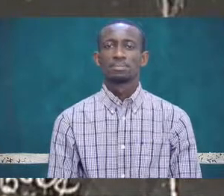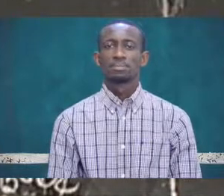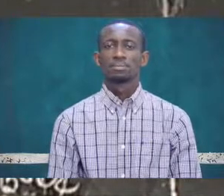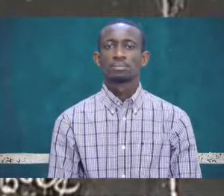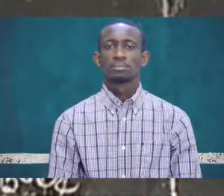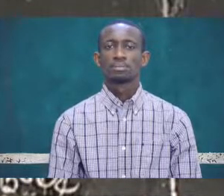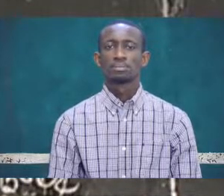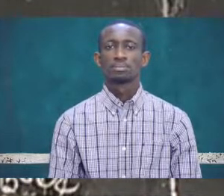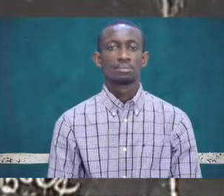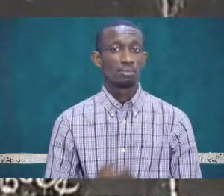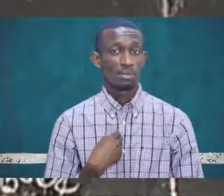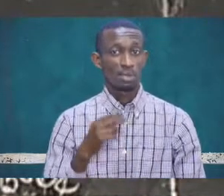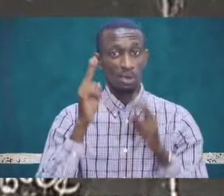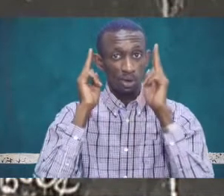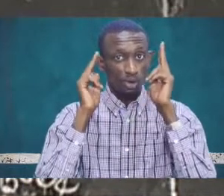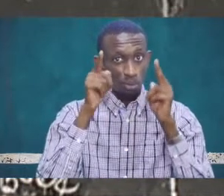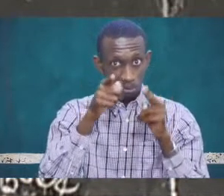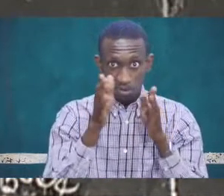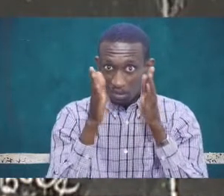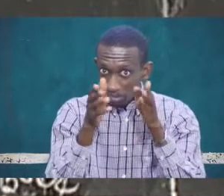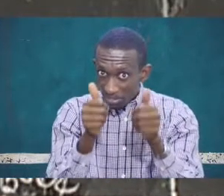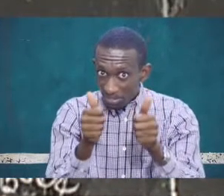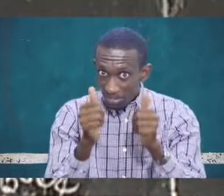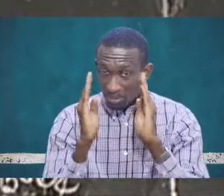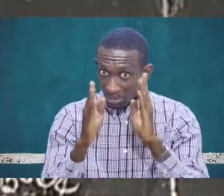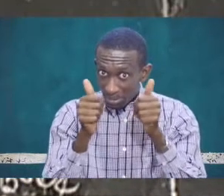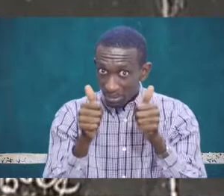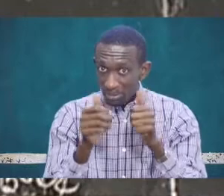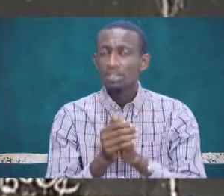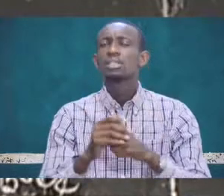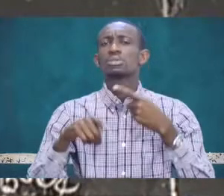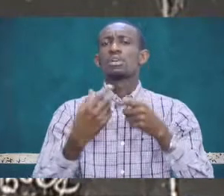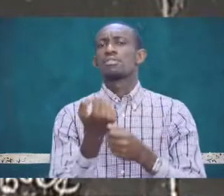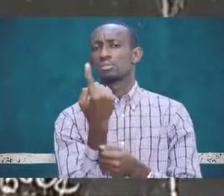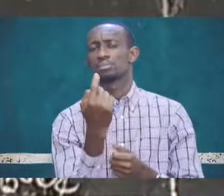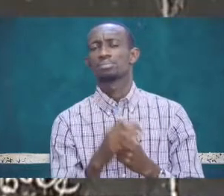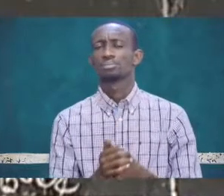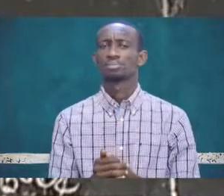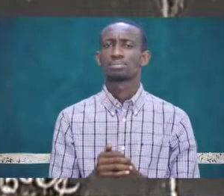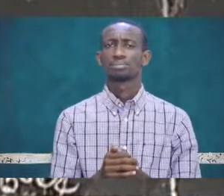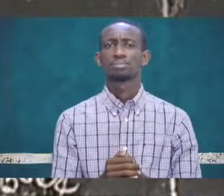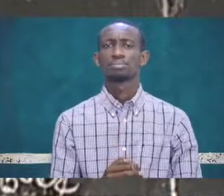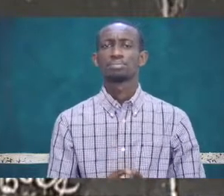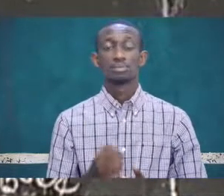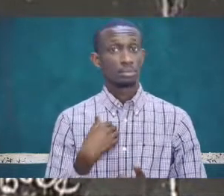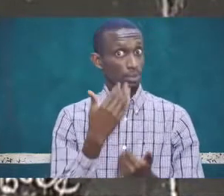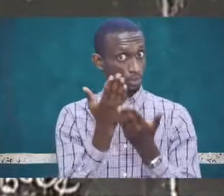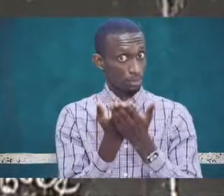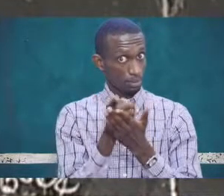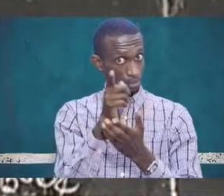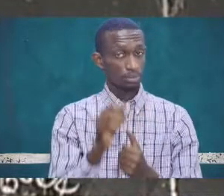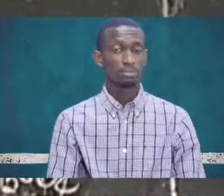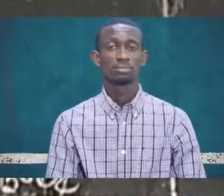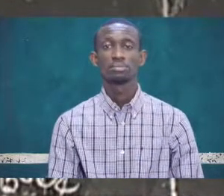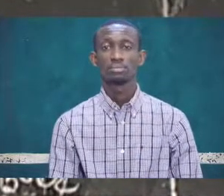I hope you have been following. We still have one reaction. So I will ask you to, let